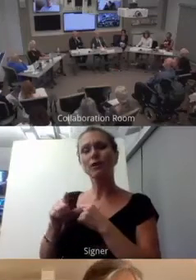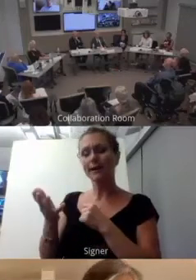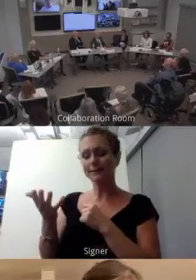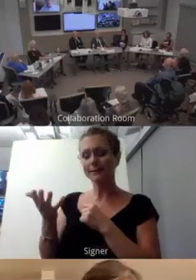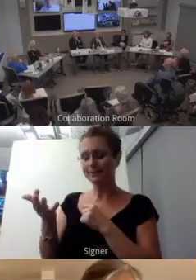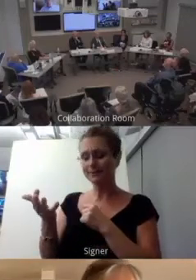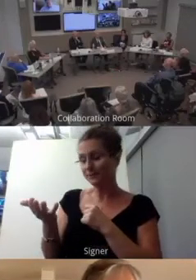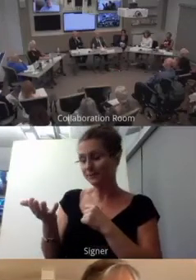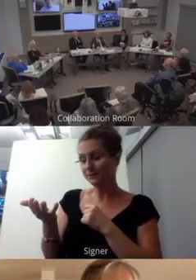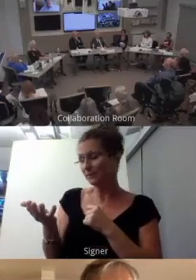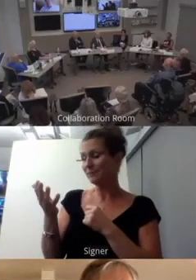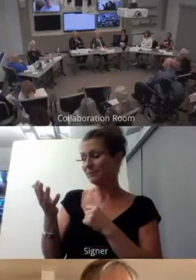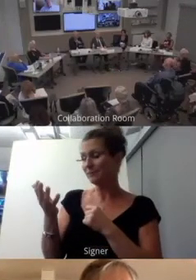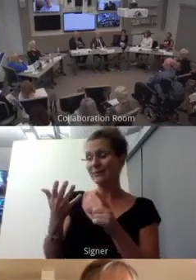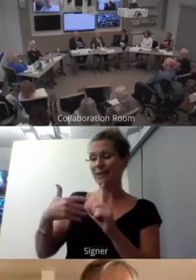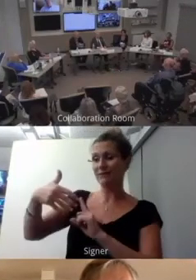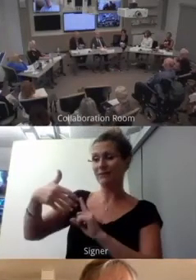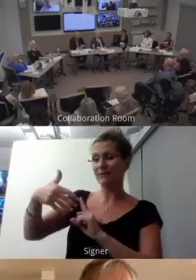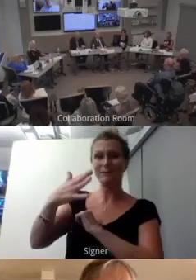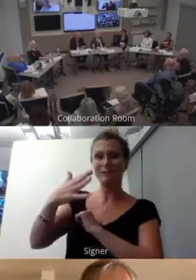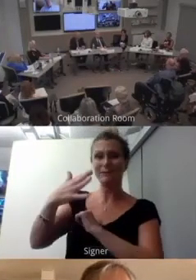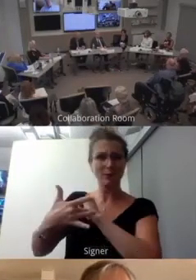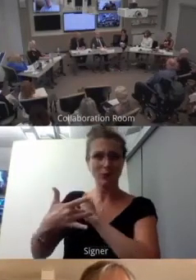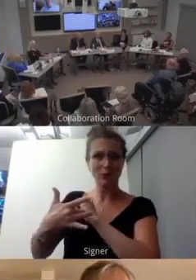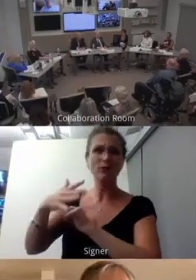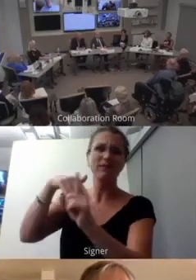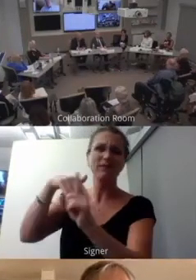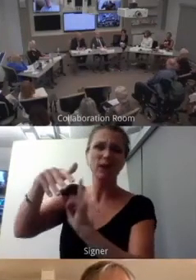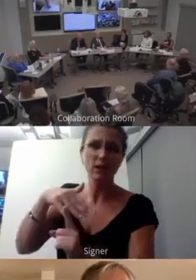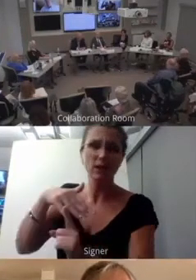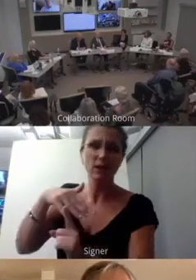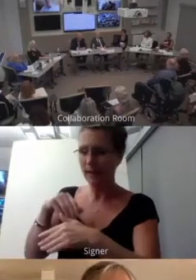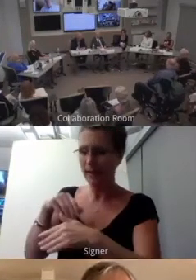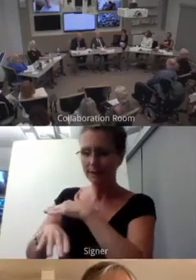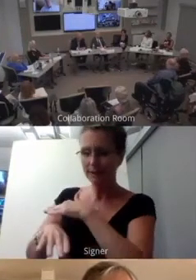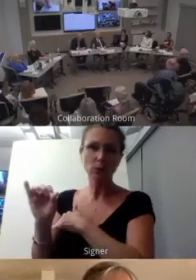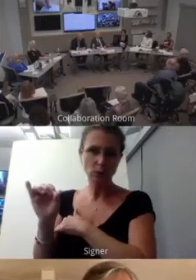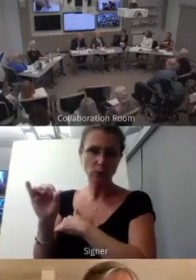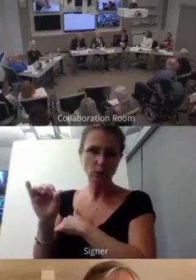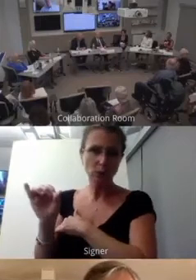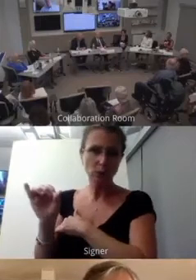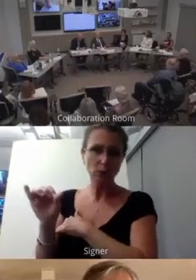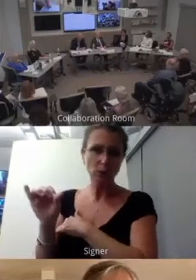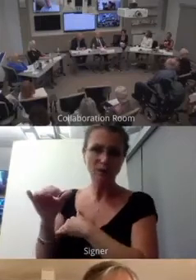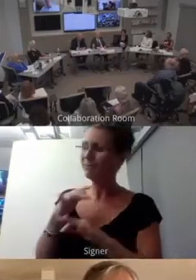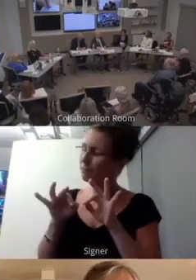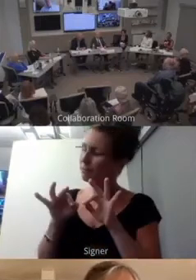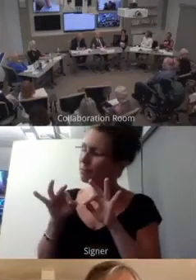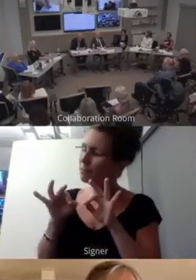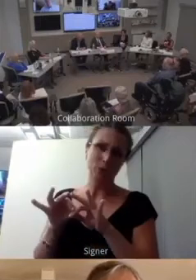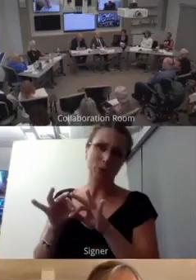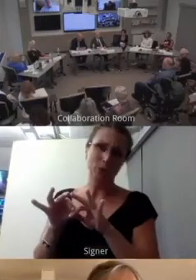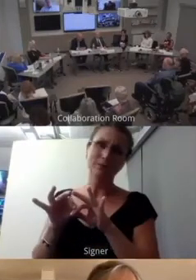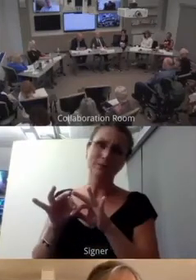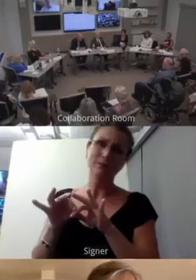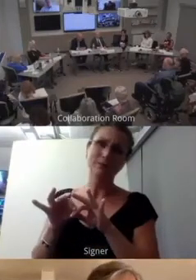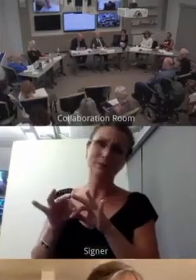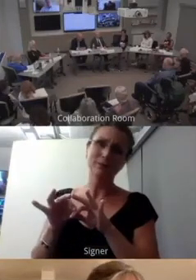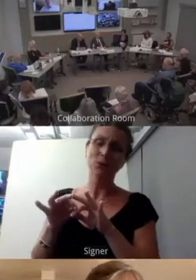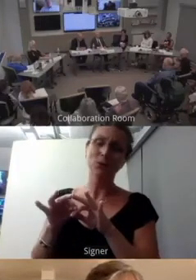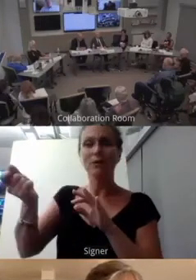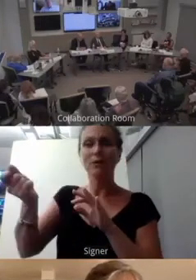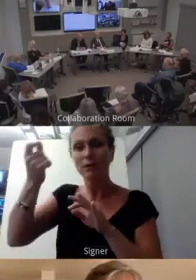technological environment accessible. And I think it's important to get a grasp of that right now at the beginning